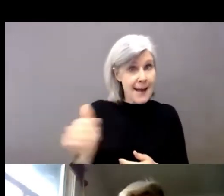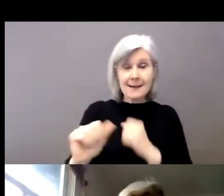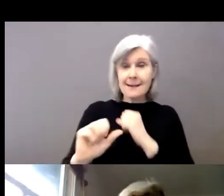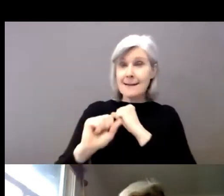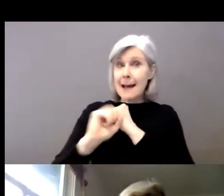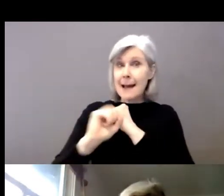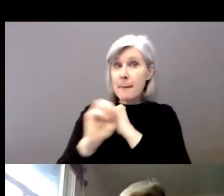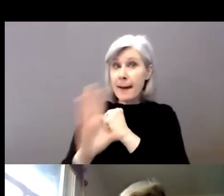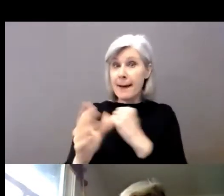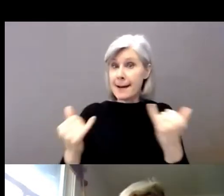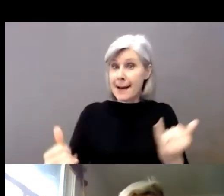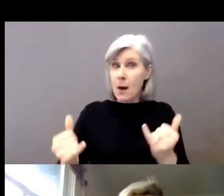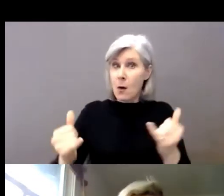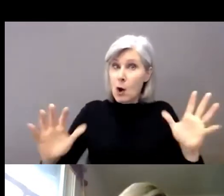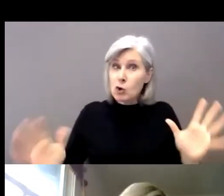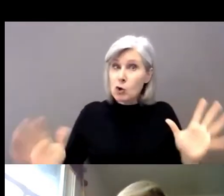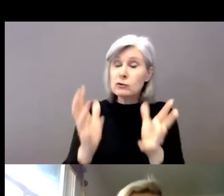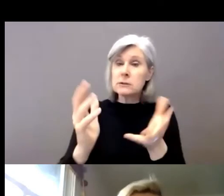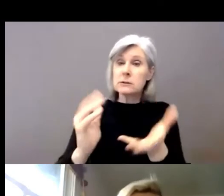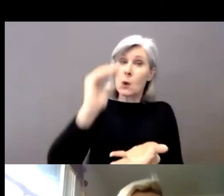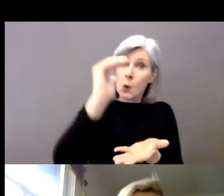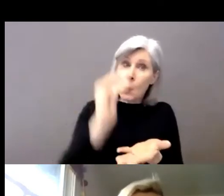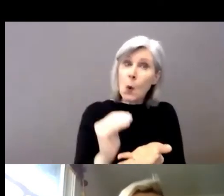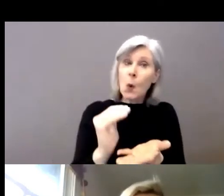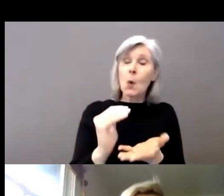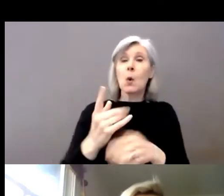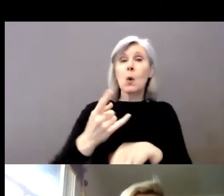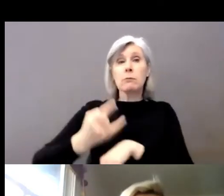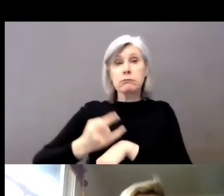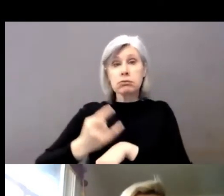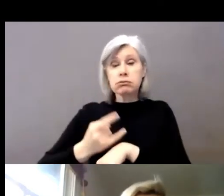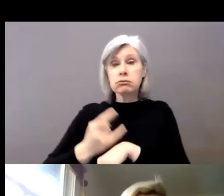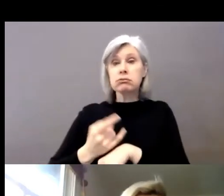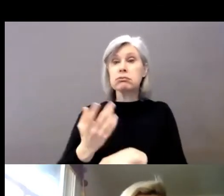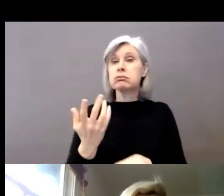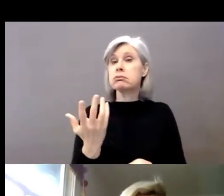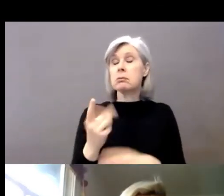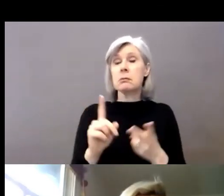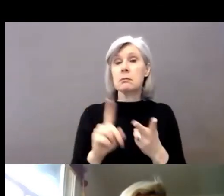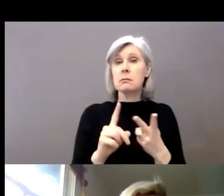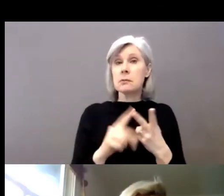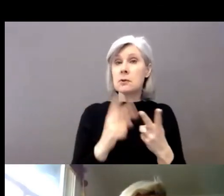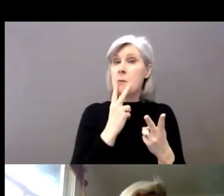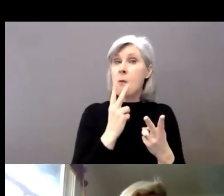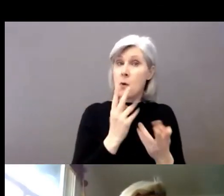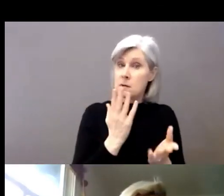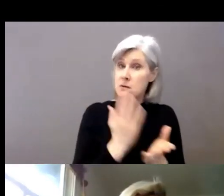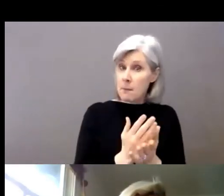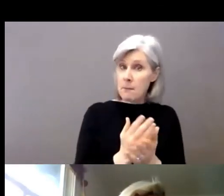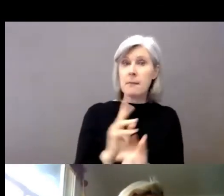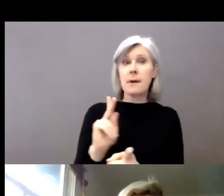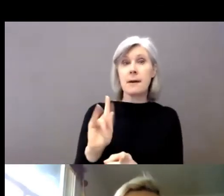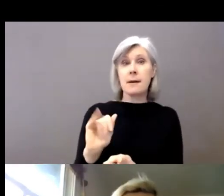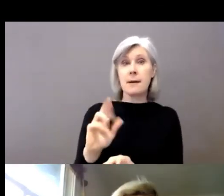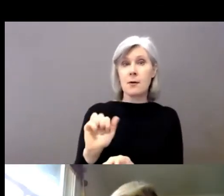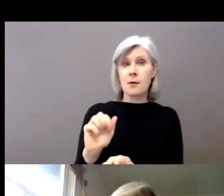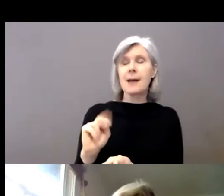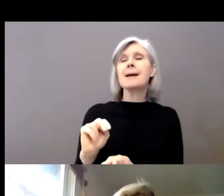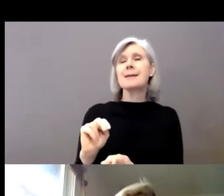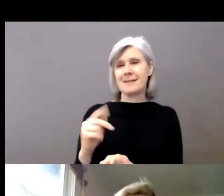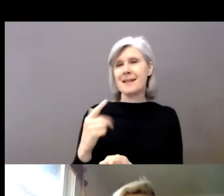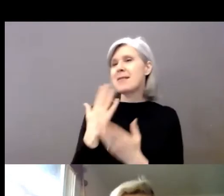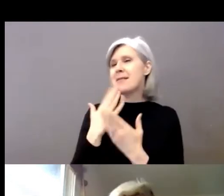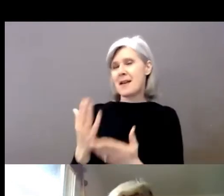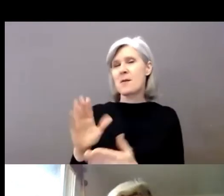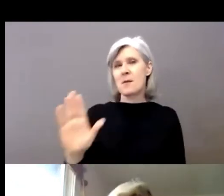Can I take a quick stab at that? So, Sure. so Marilyn, thank you for the question. I know Marilyn well, and she and I have done a